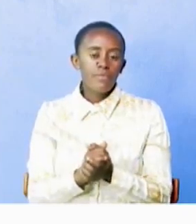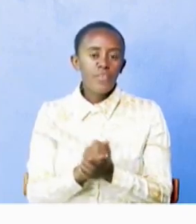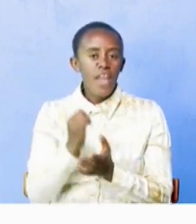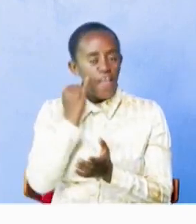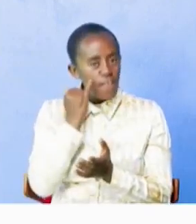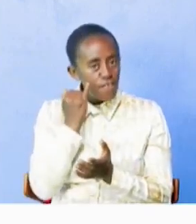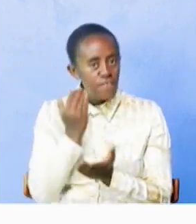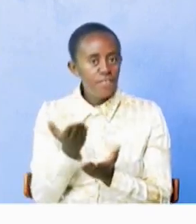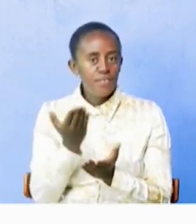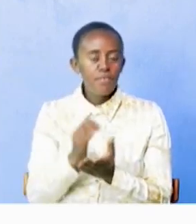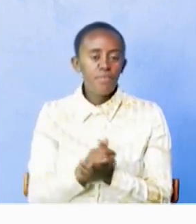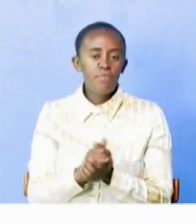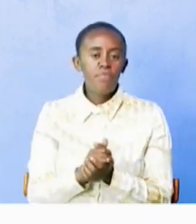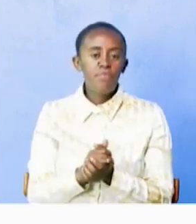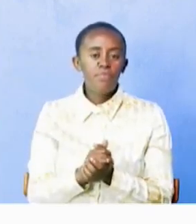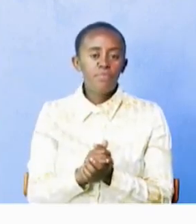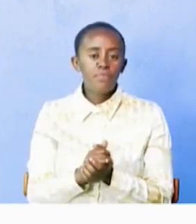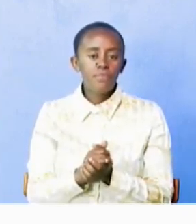if